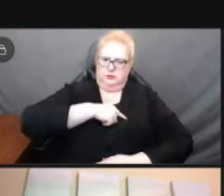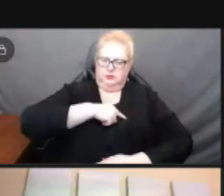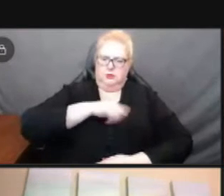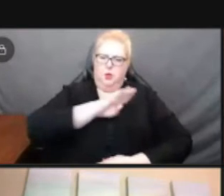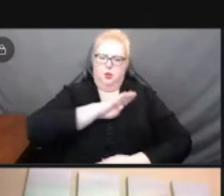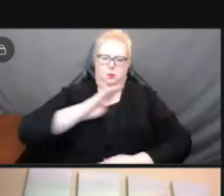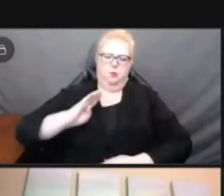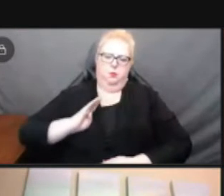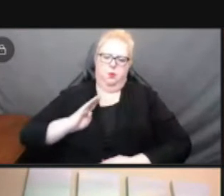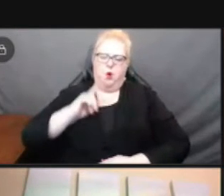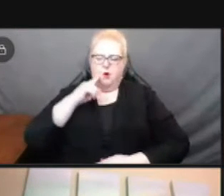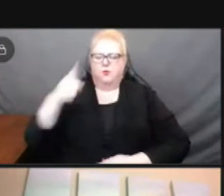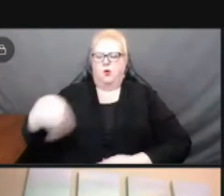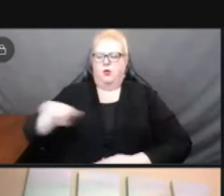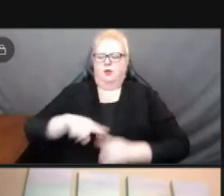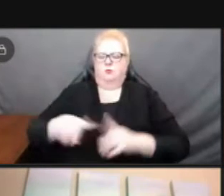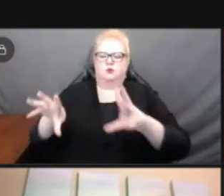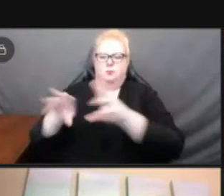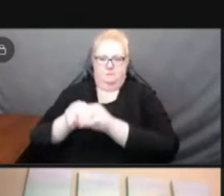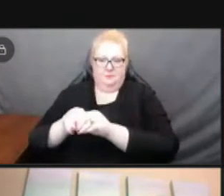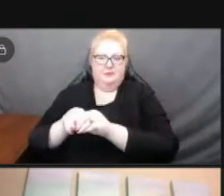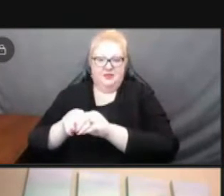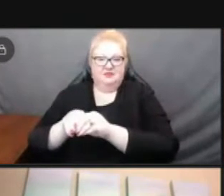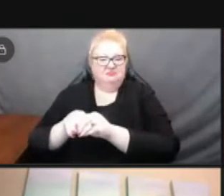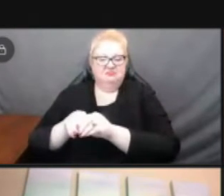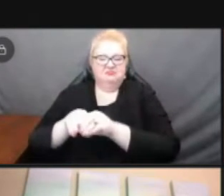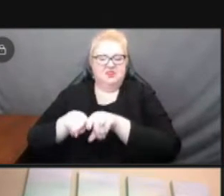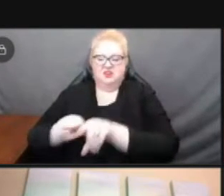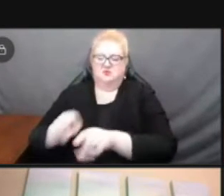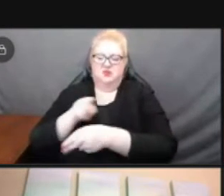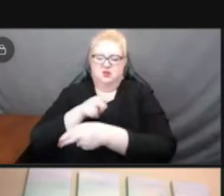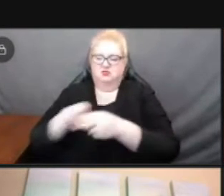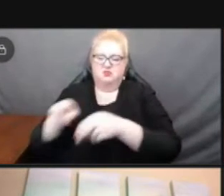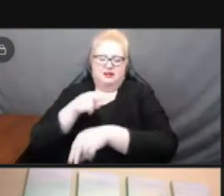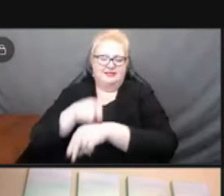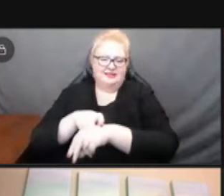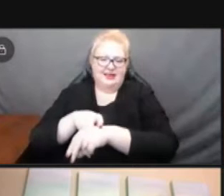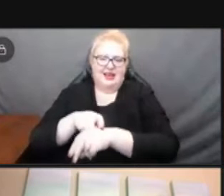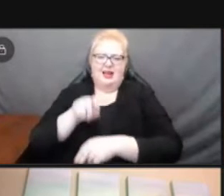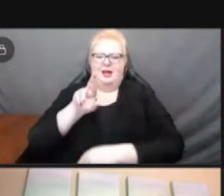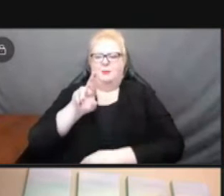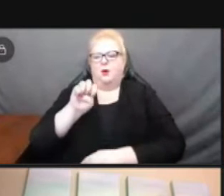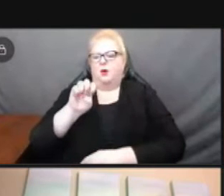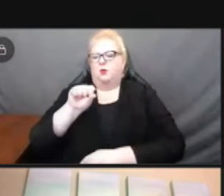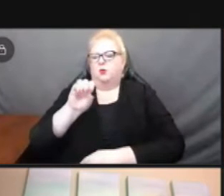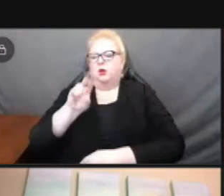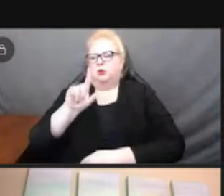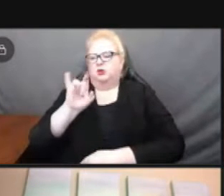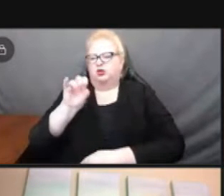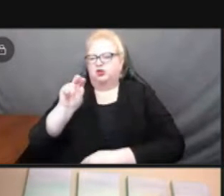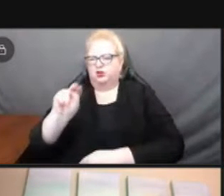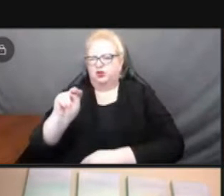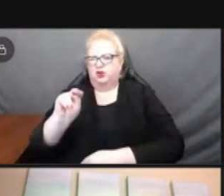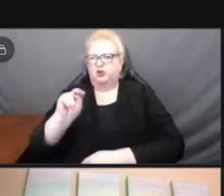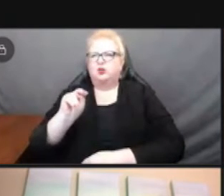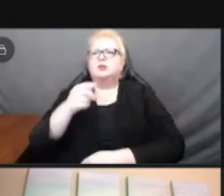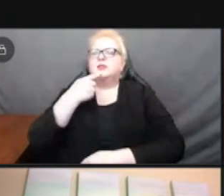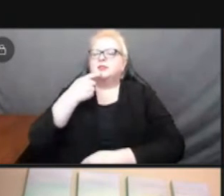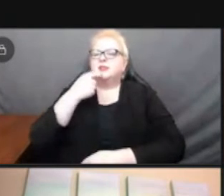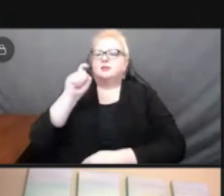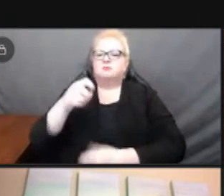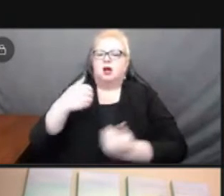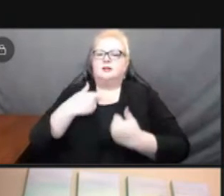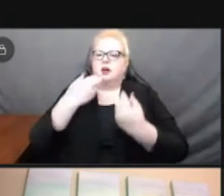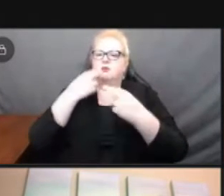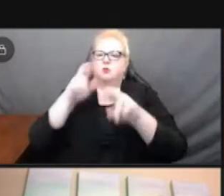them to meet for a short period of time. I think the resolution calls for them to produce a report by June of 2022.